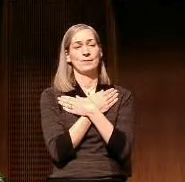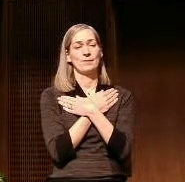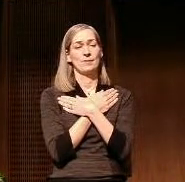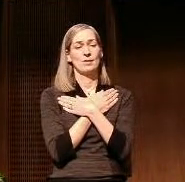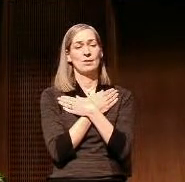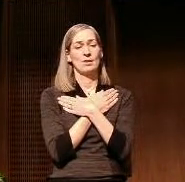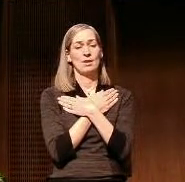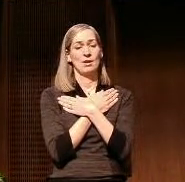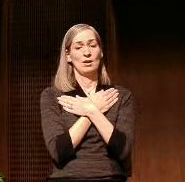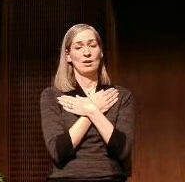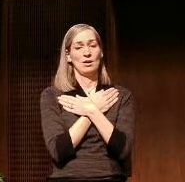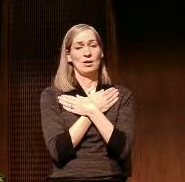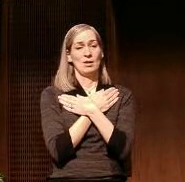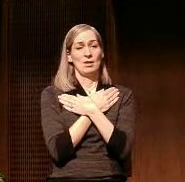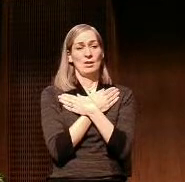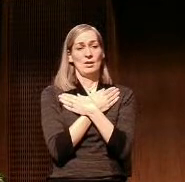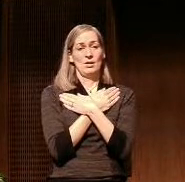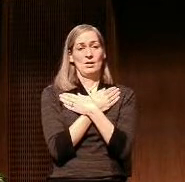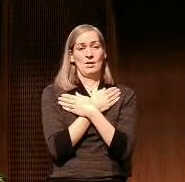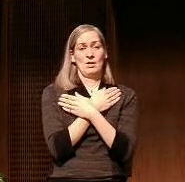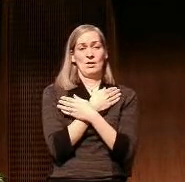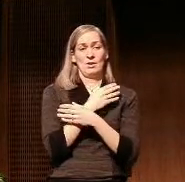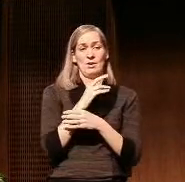Out of his own labor and grief,